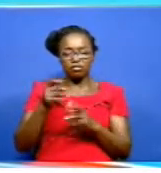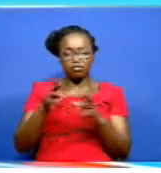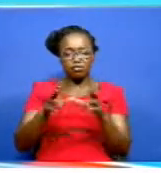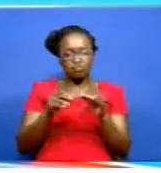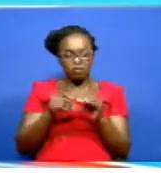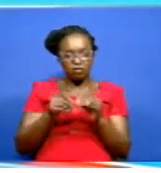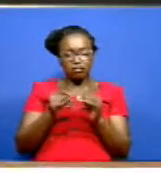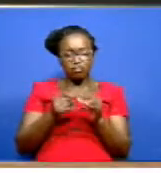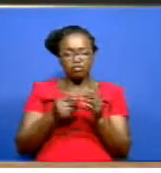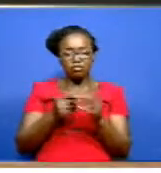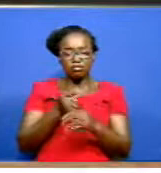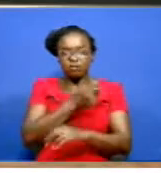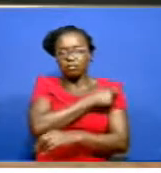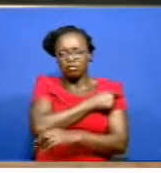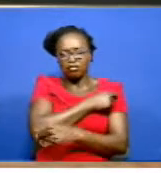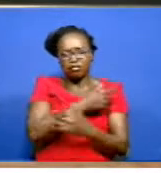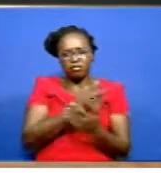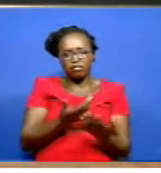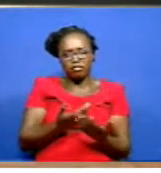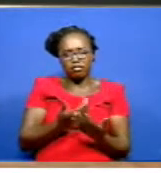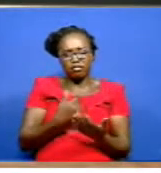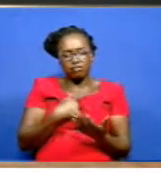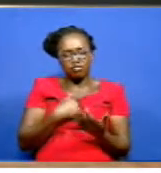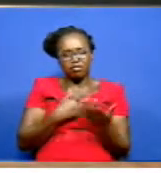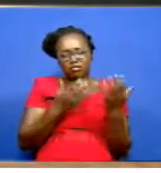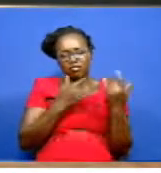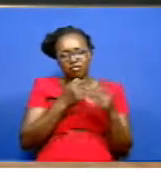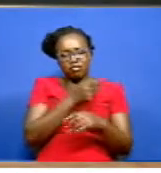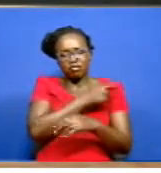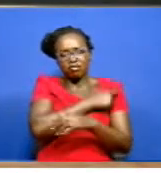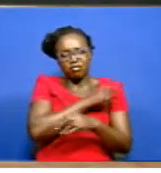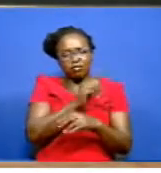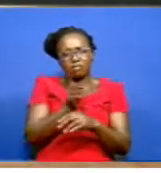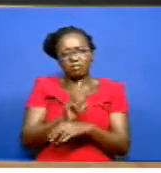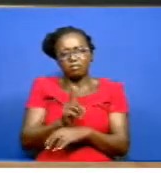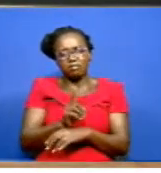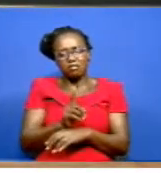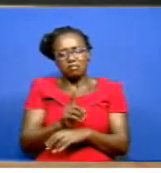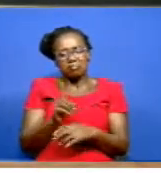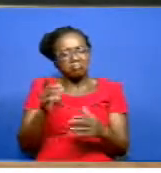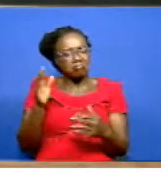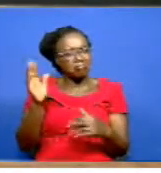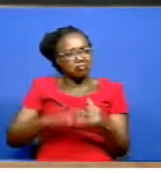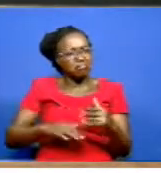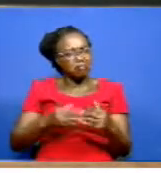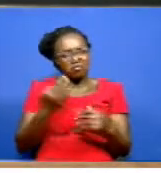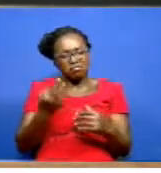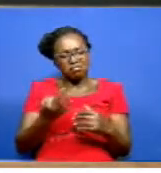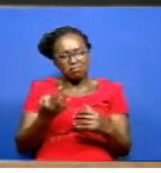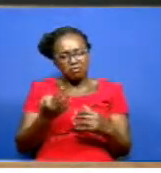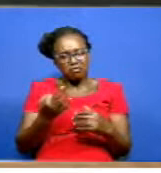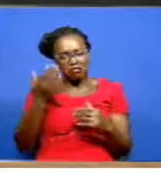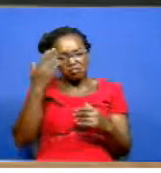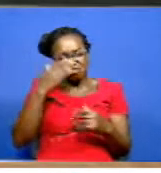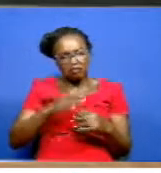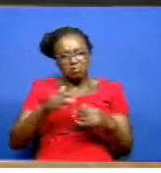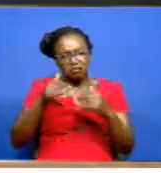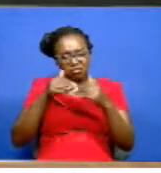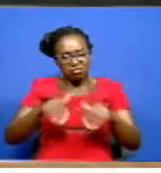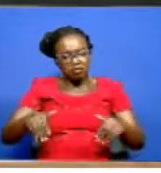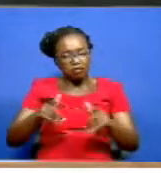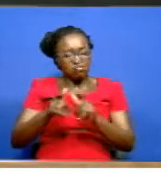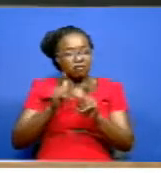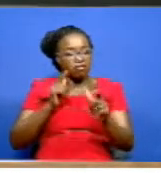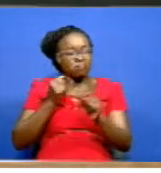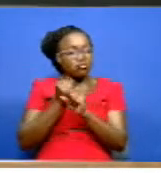jab? When can I expect perhaps to get that jab, other than the 3 phases I've talked about, the frontline workers?